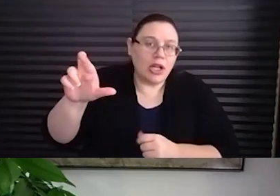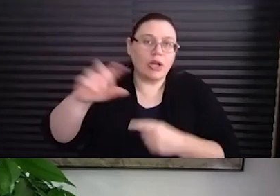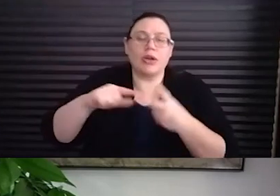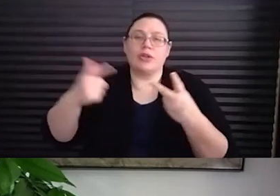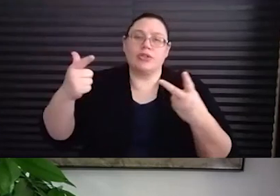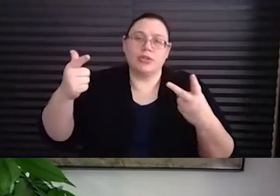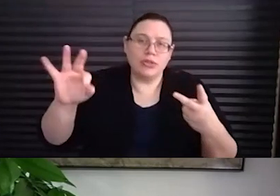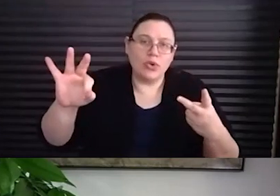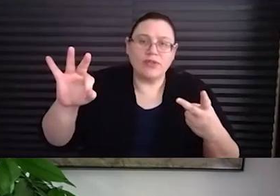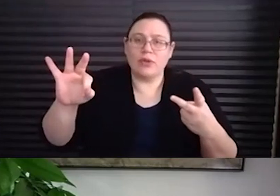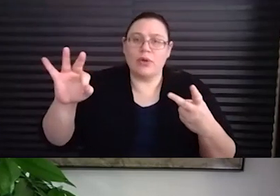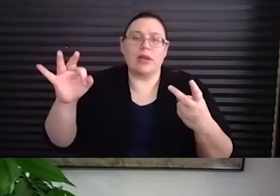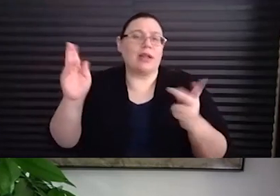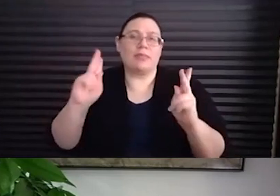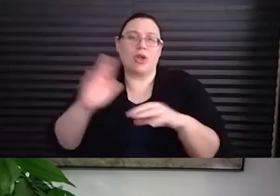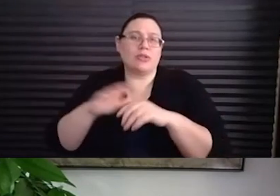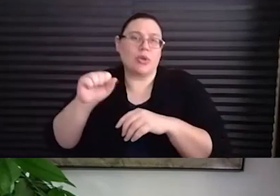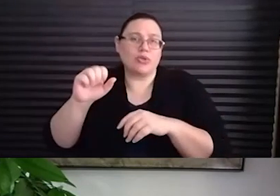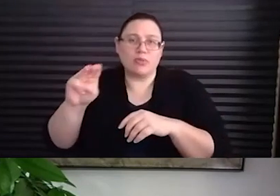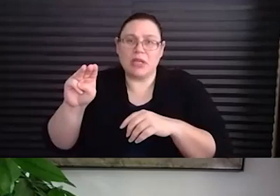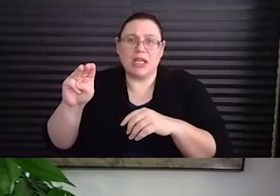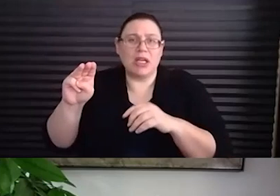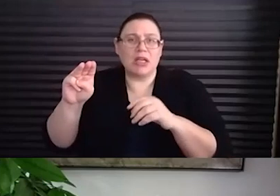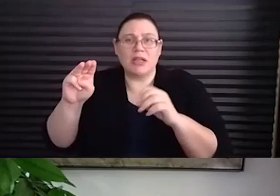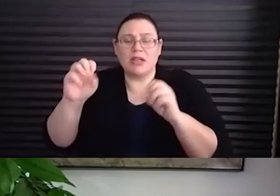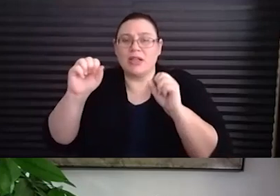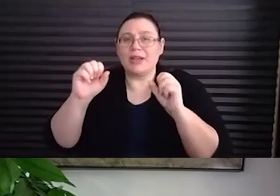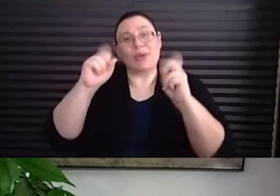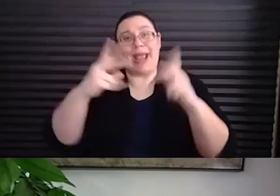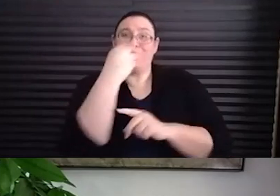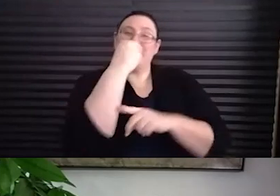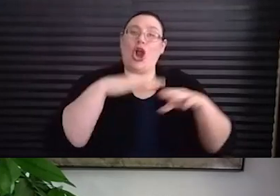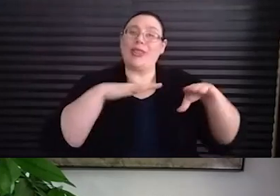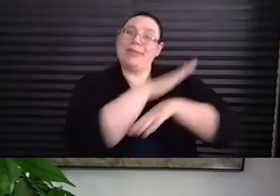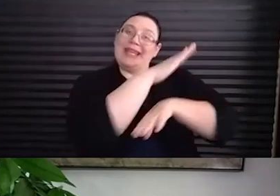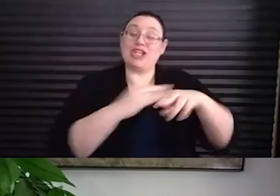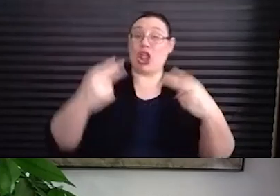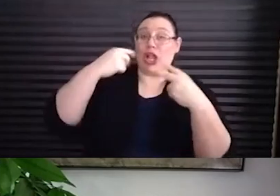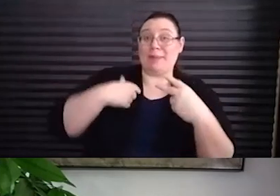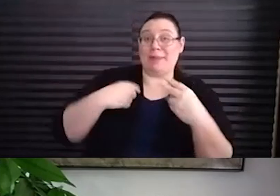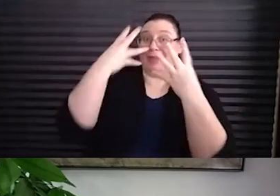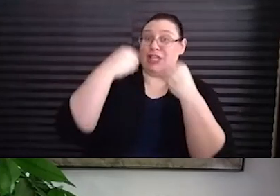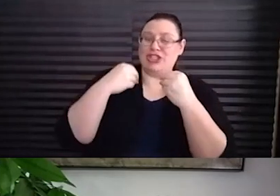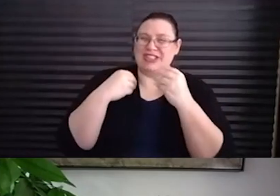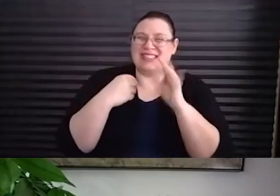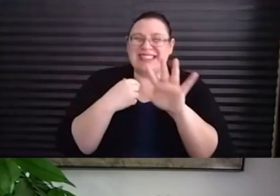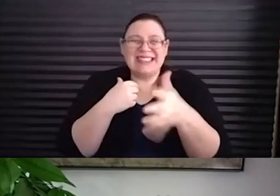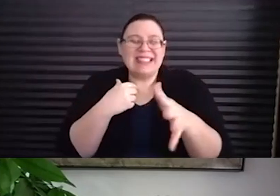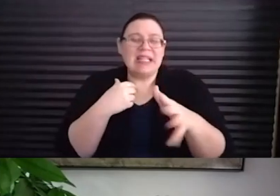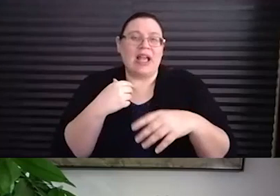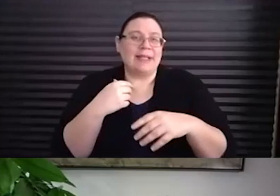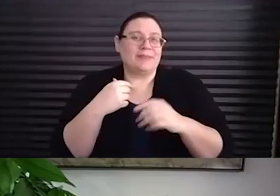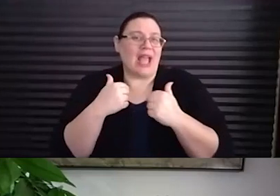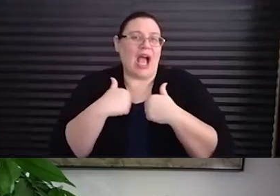social media just very okay to post, you know, beach photos and take a look at me photos. And again, I